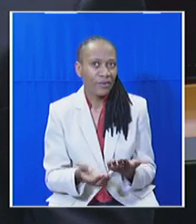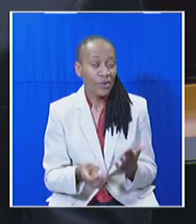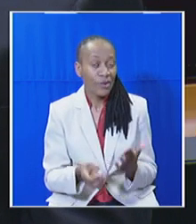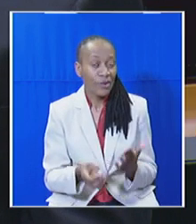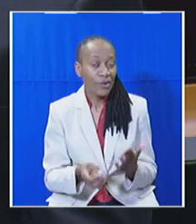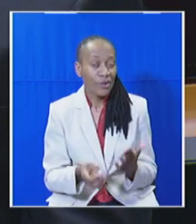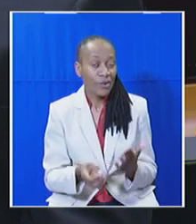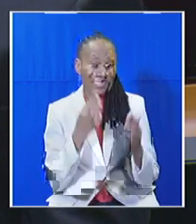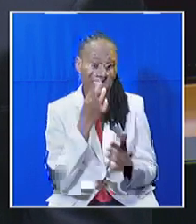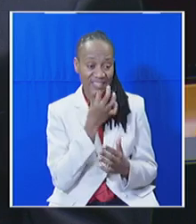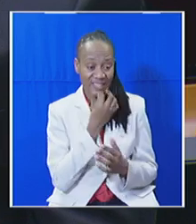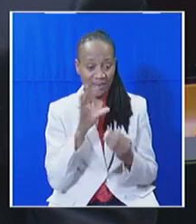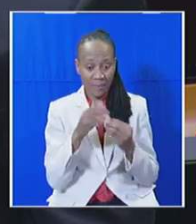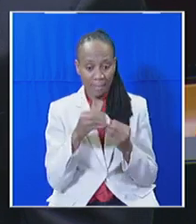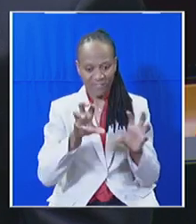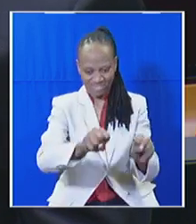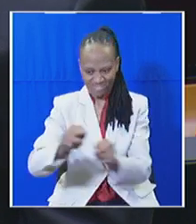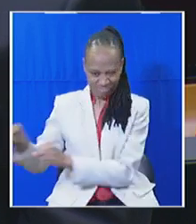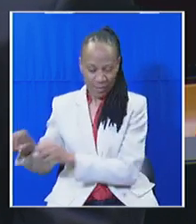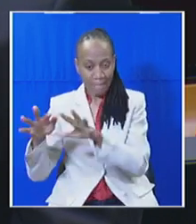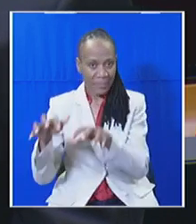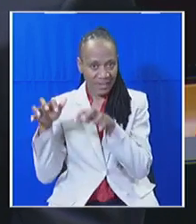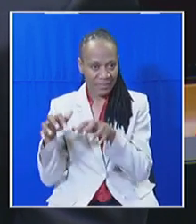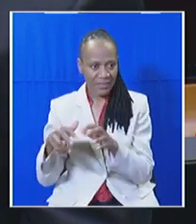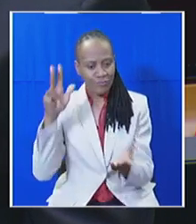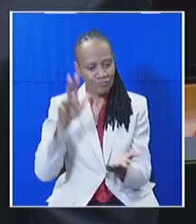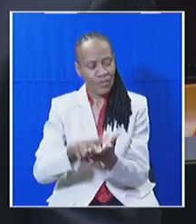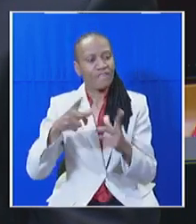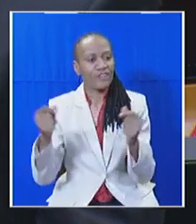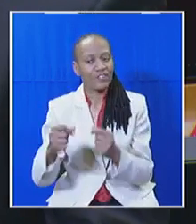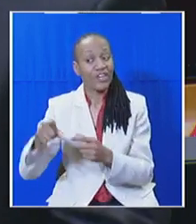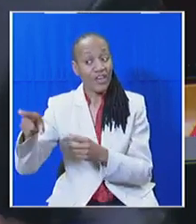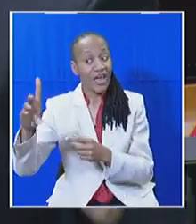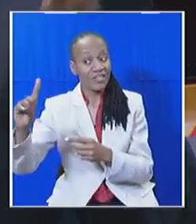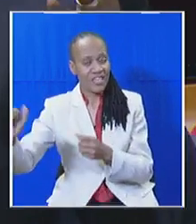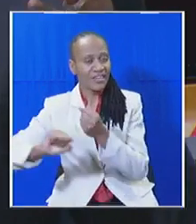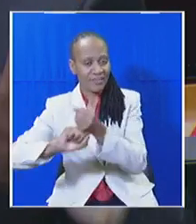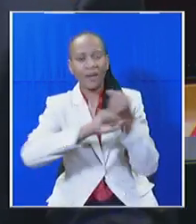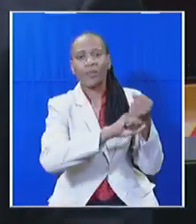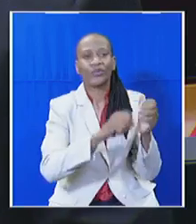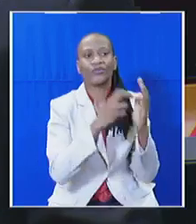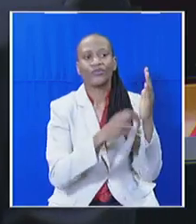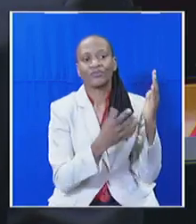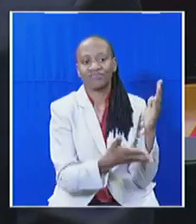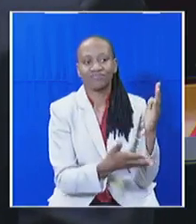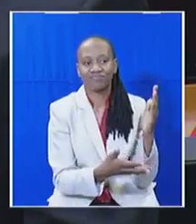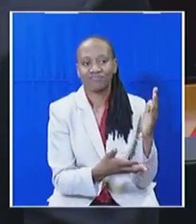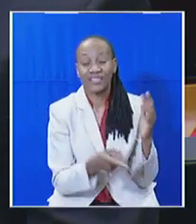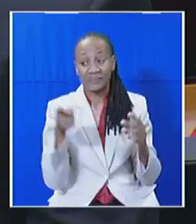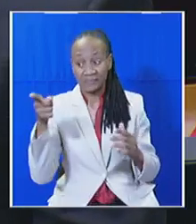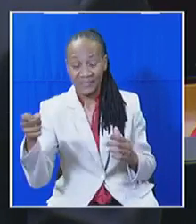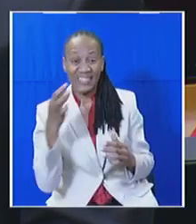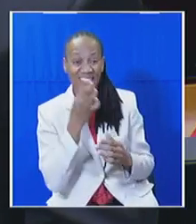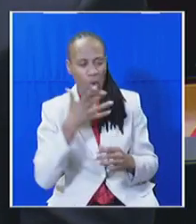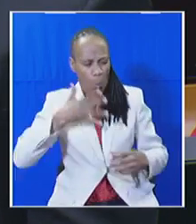from parliament and supported by the DA, they said they want to ask the question about